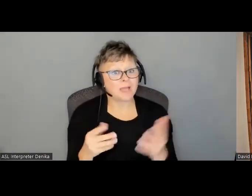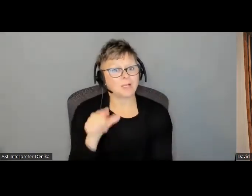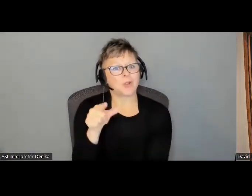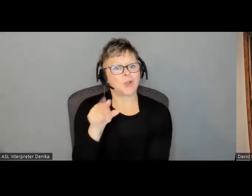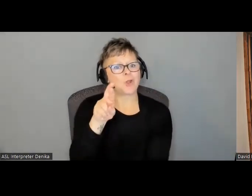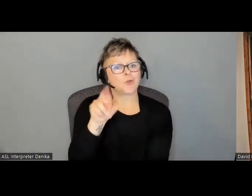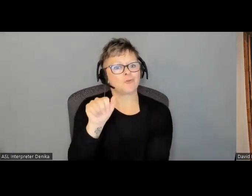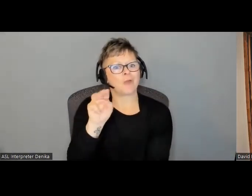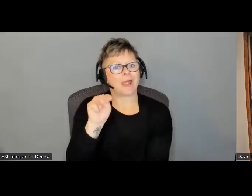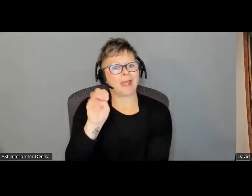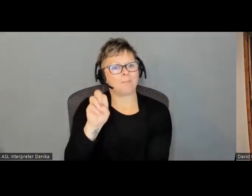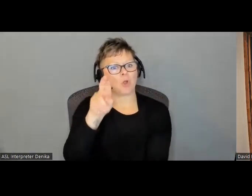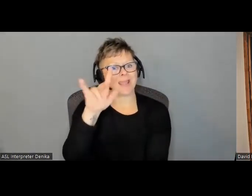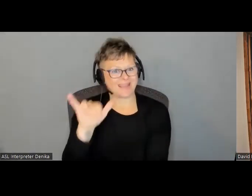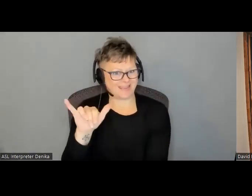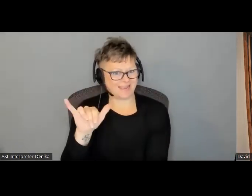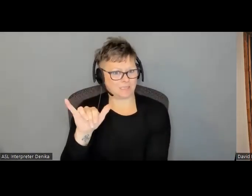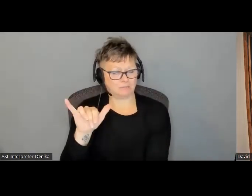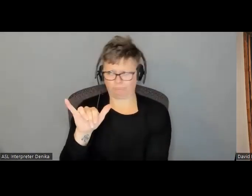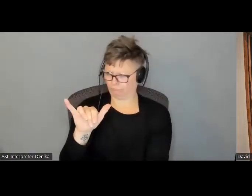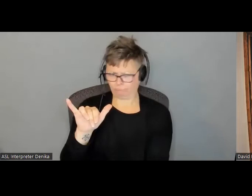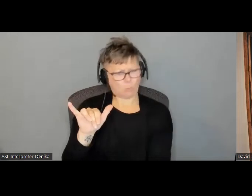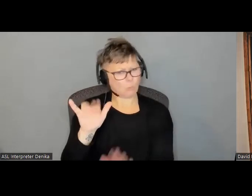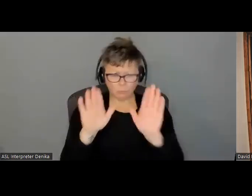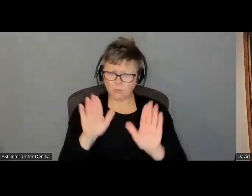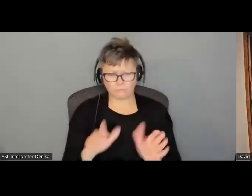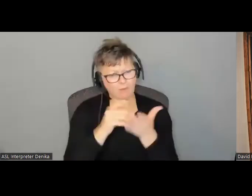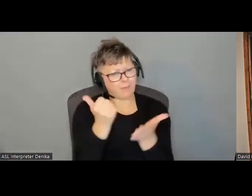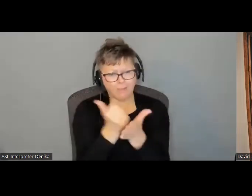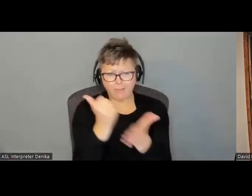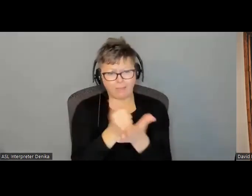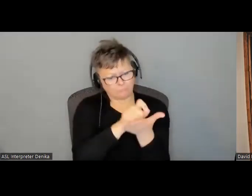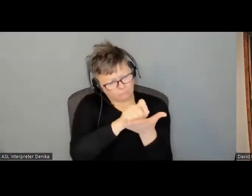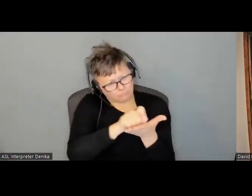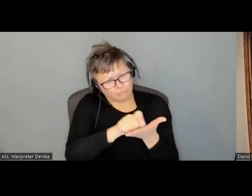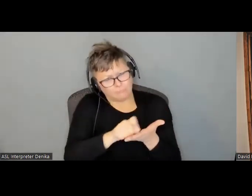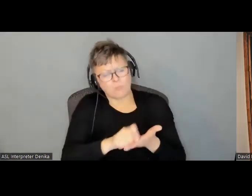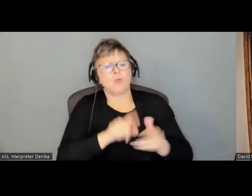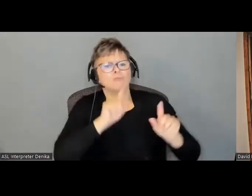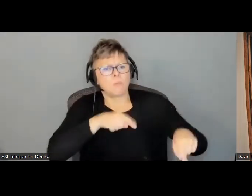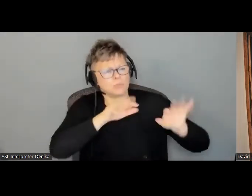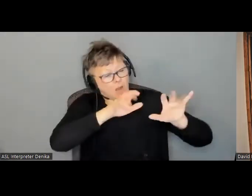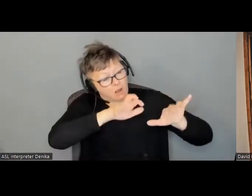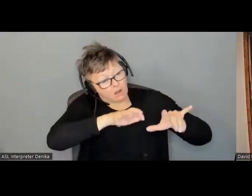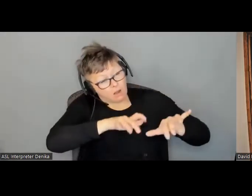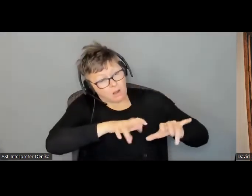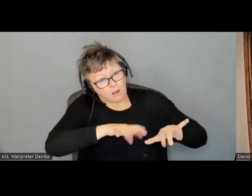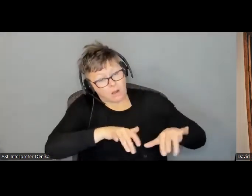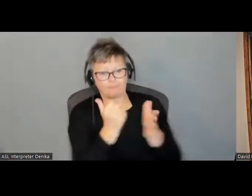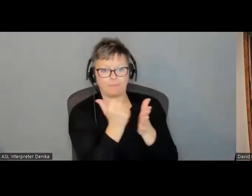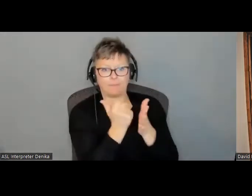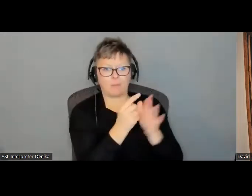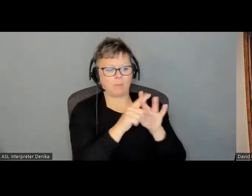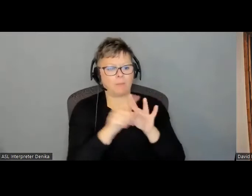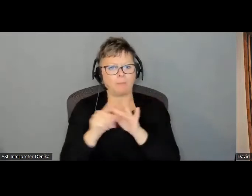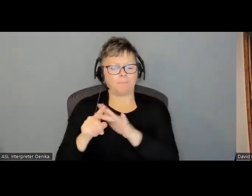is designed to help anybody to write long text reports, essays more readily, but has